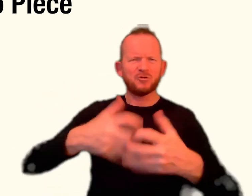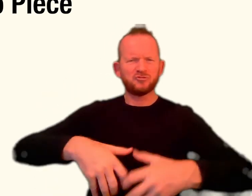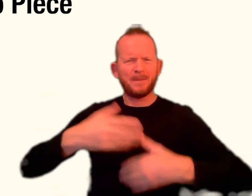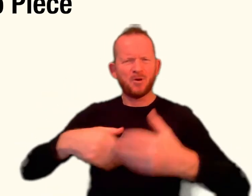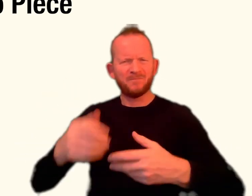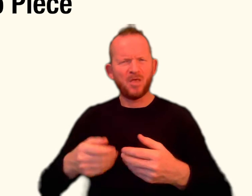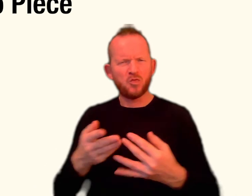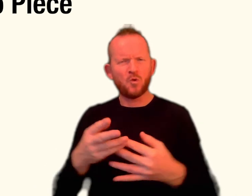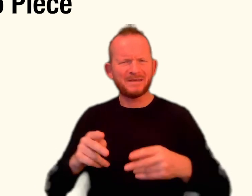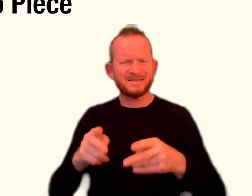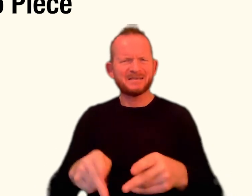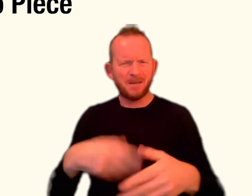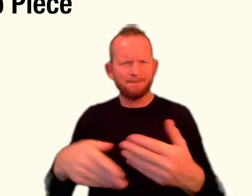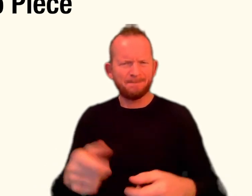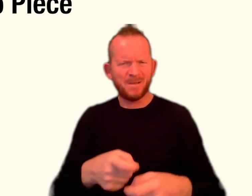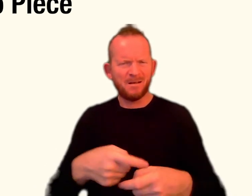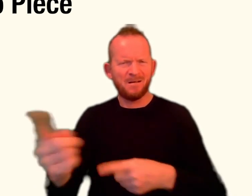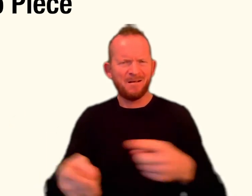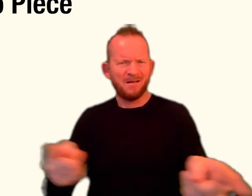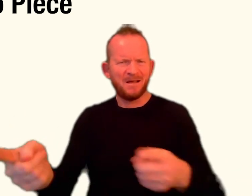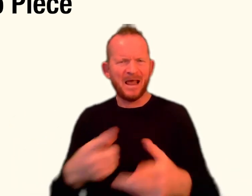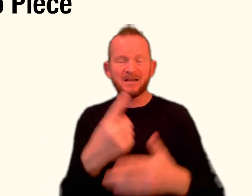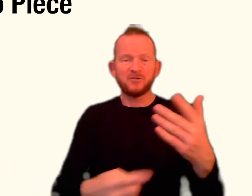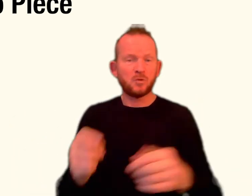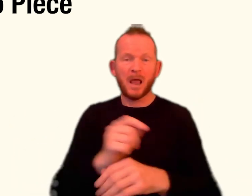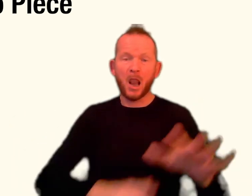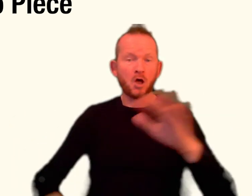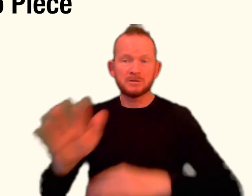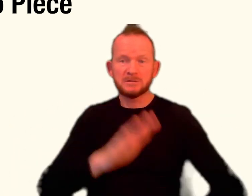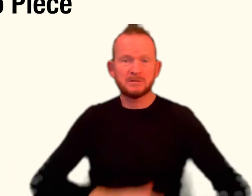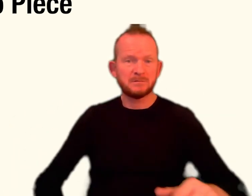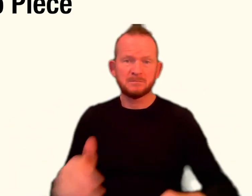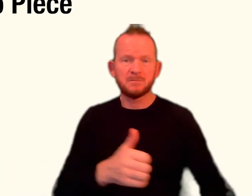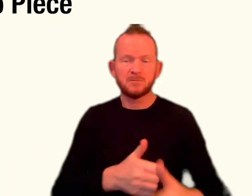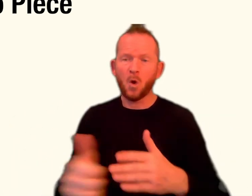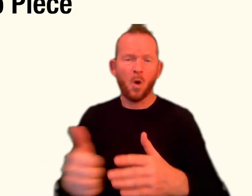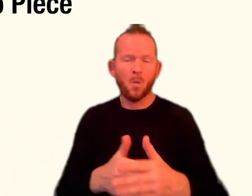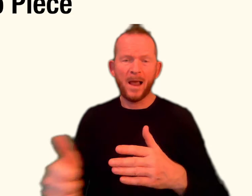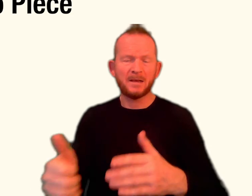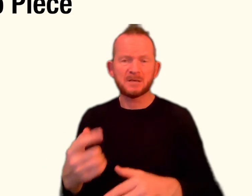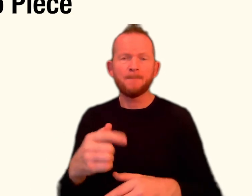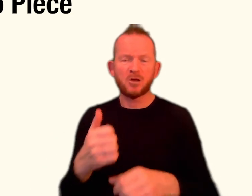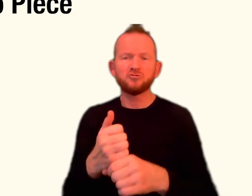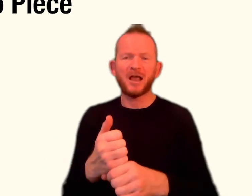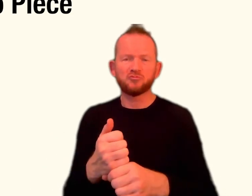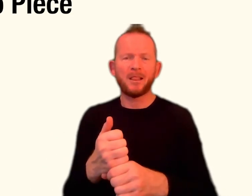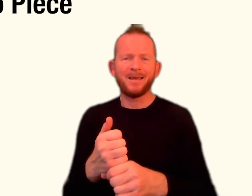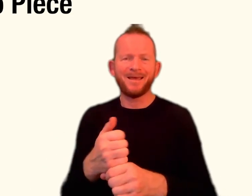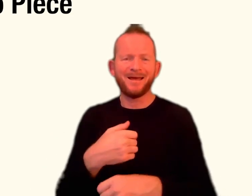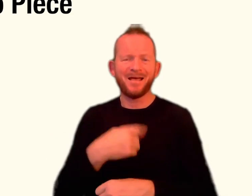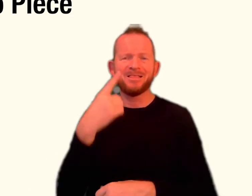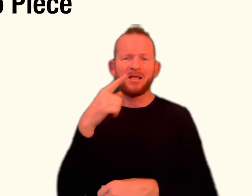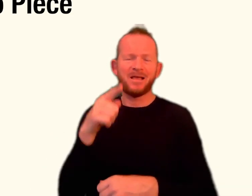the system, and the individuals get lost. Not always, but generally, and I think